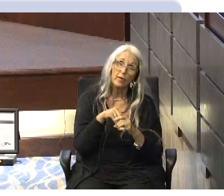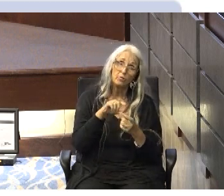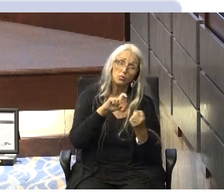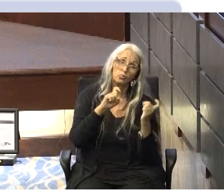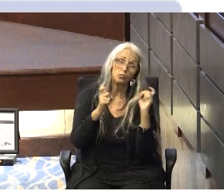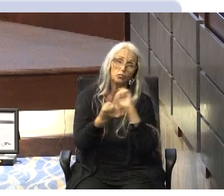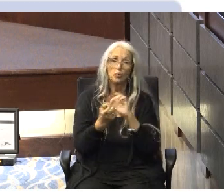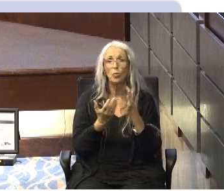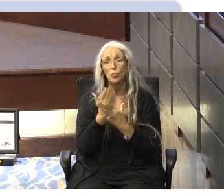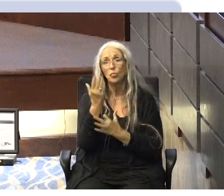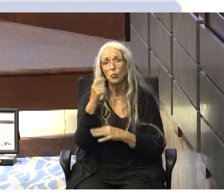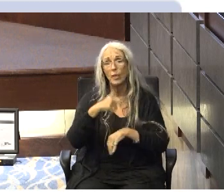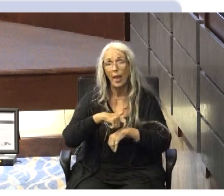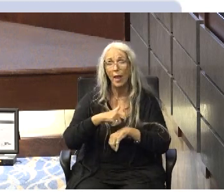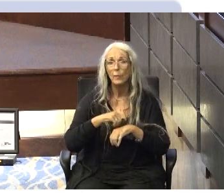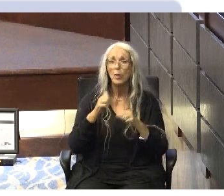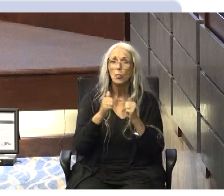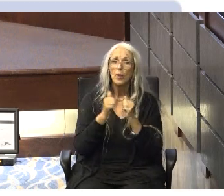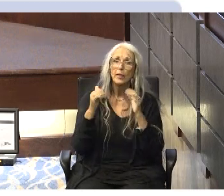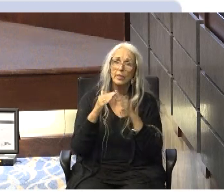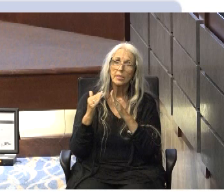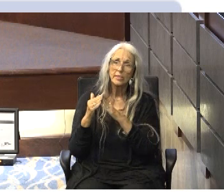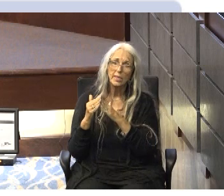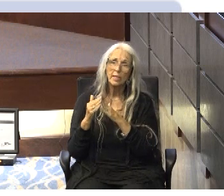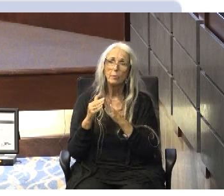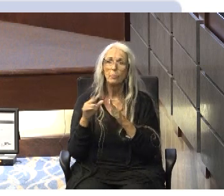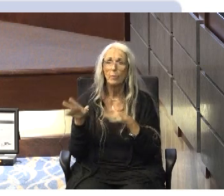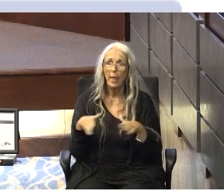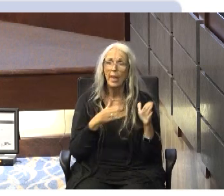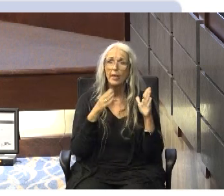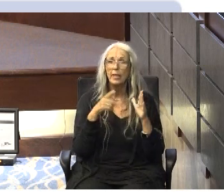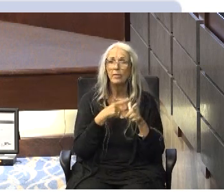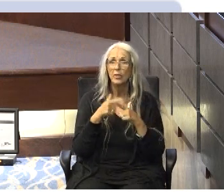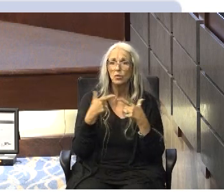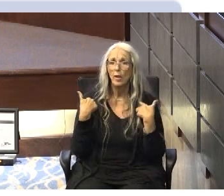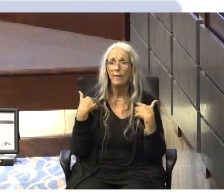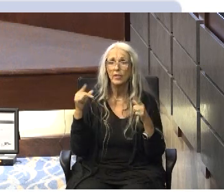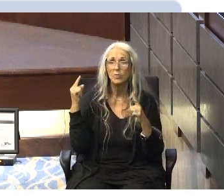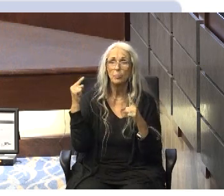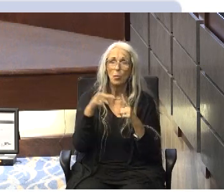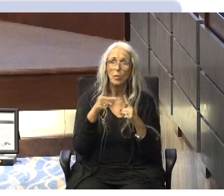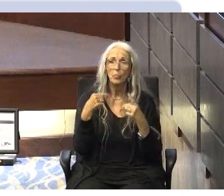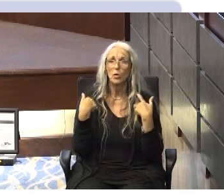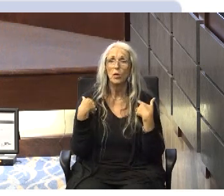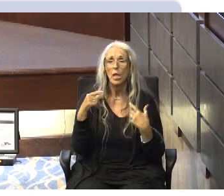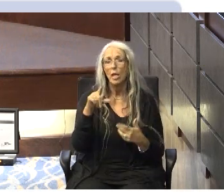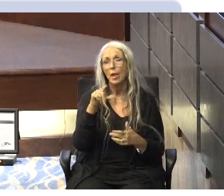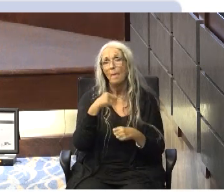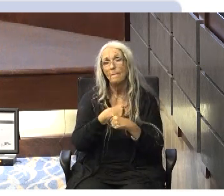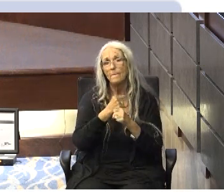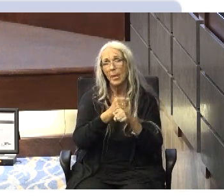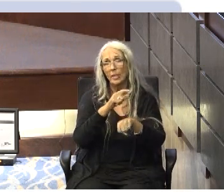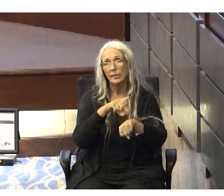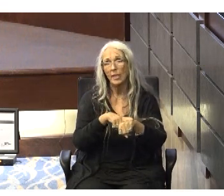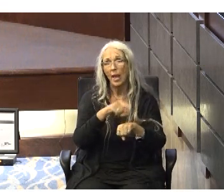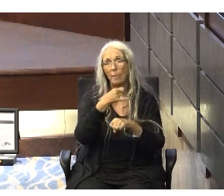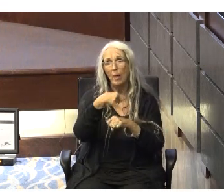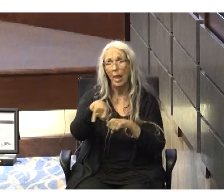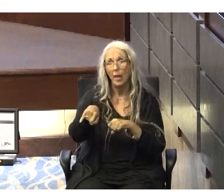quite some time, and really with the city visioning plan. And to get to this point, we're going to lay out just a timeline of where we think we're